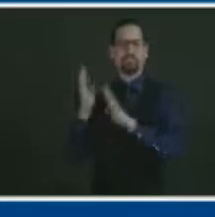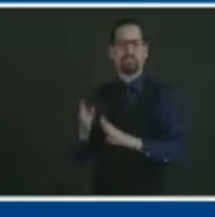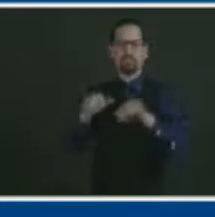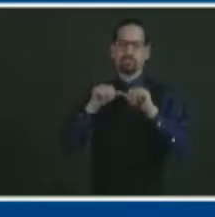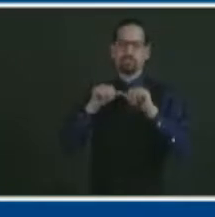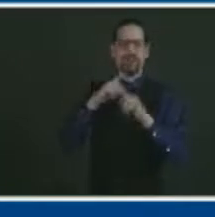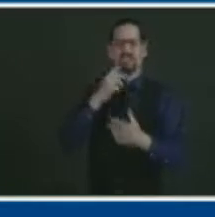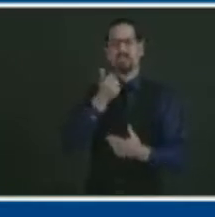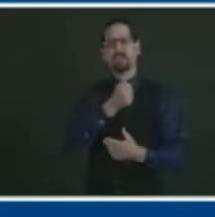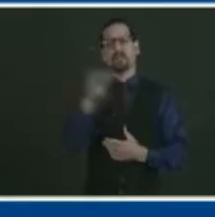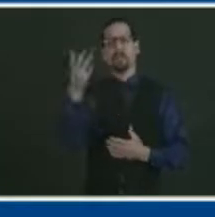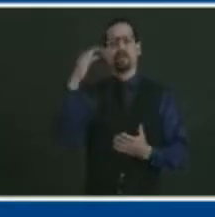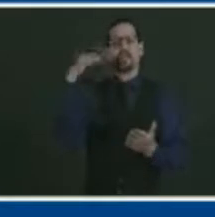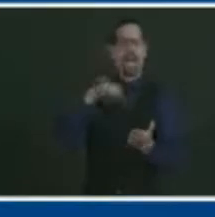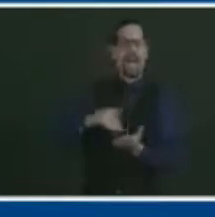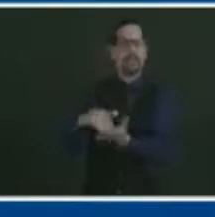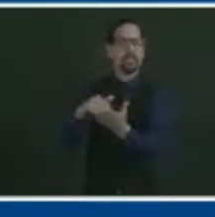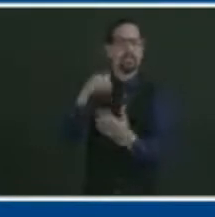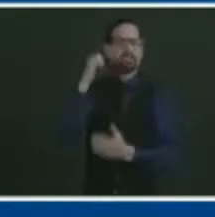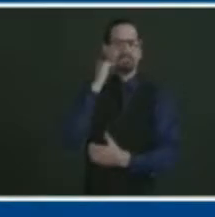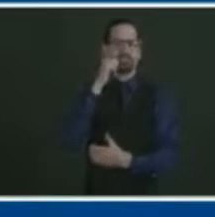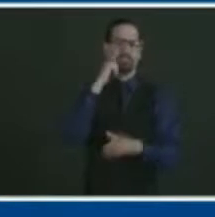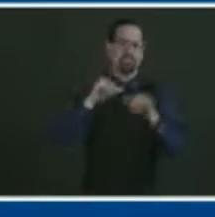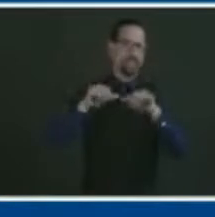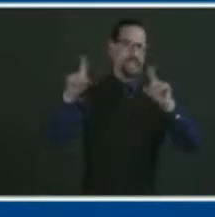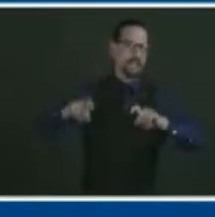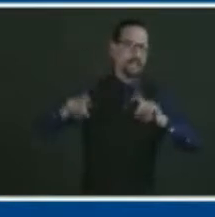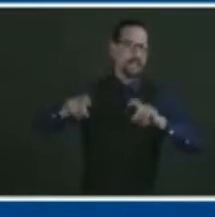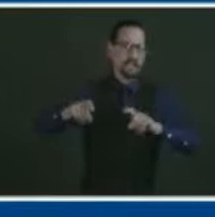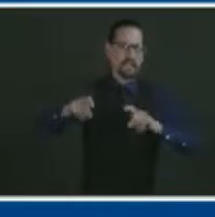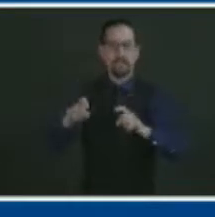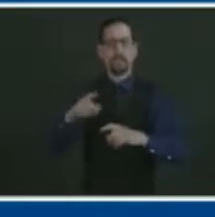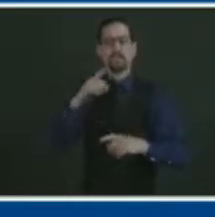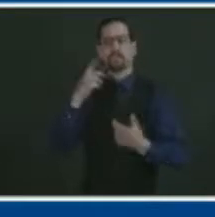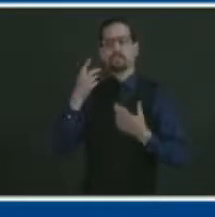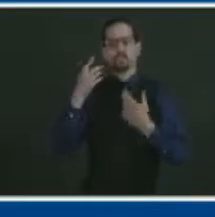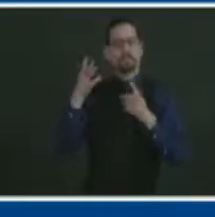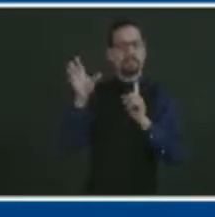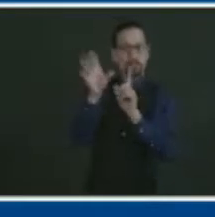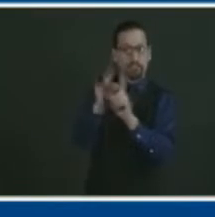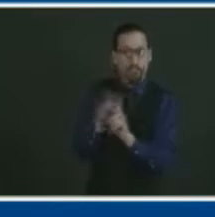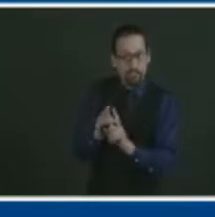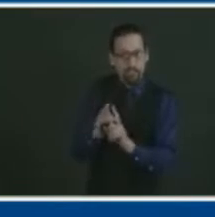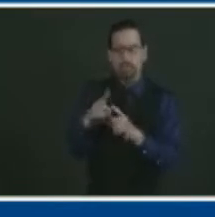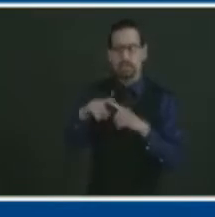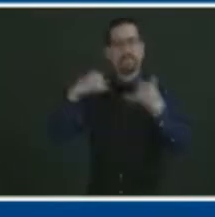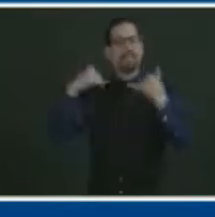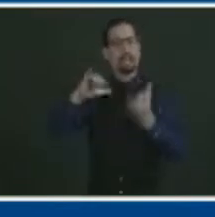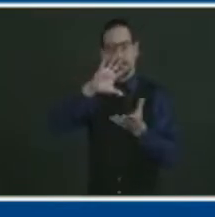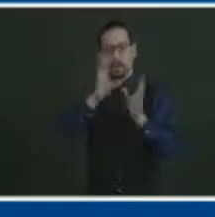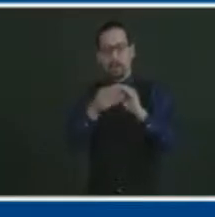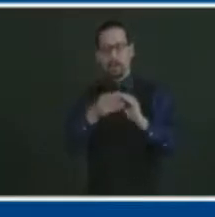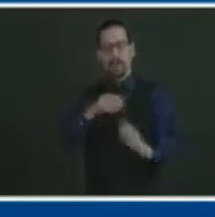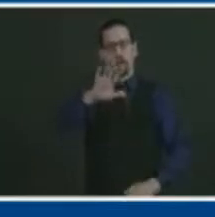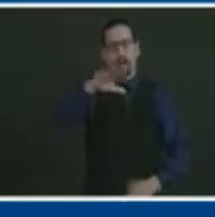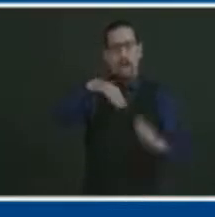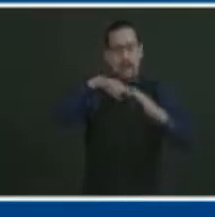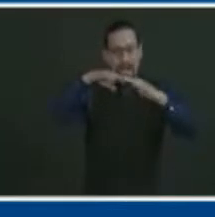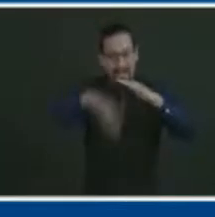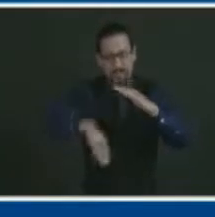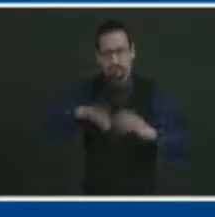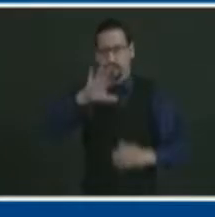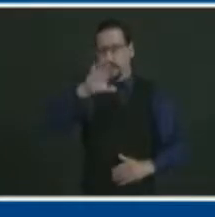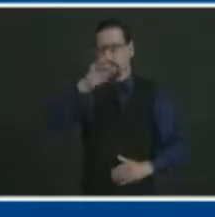And the test positive rate is below 5% statewide. The test positive rate in certain communities